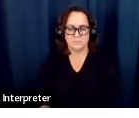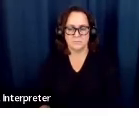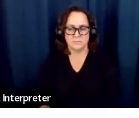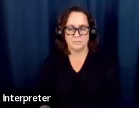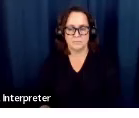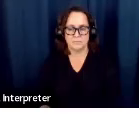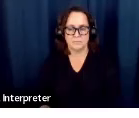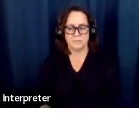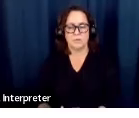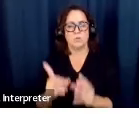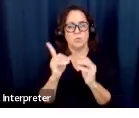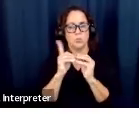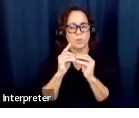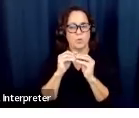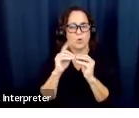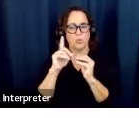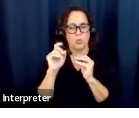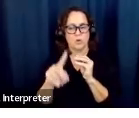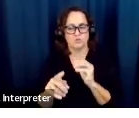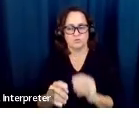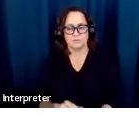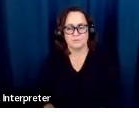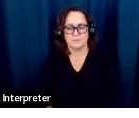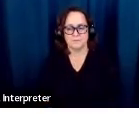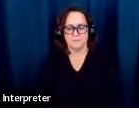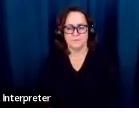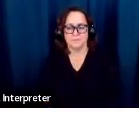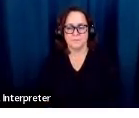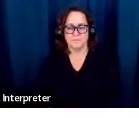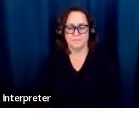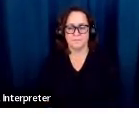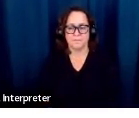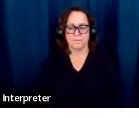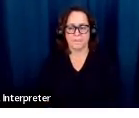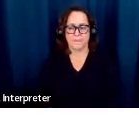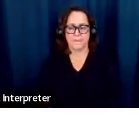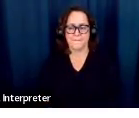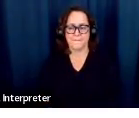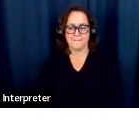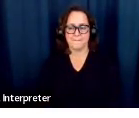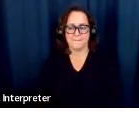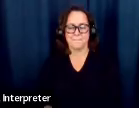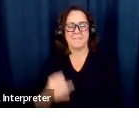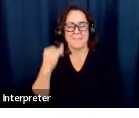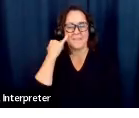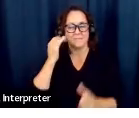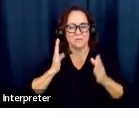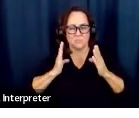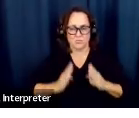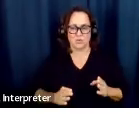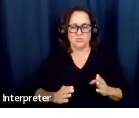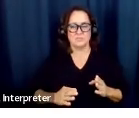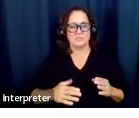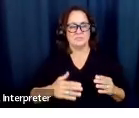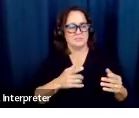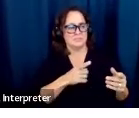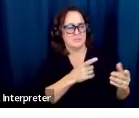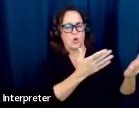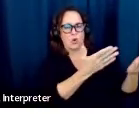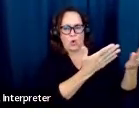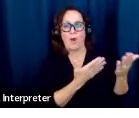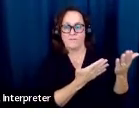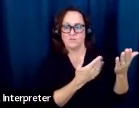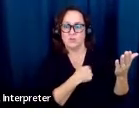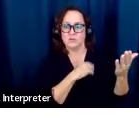And then we have one more question, at least for now. Eliane, suppose an individual is offered a spot on the